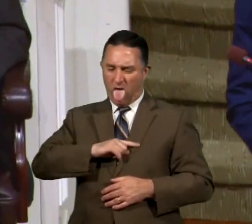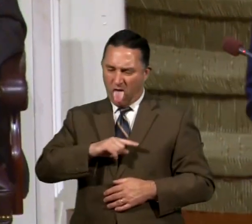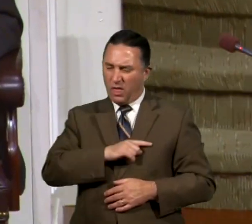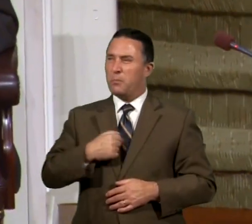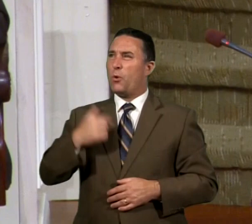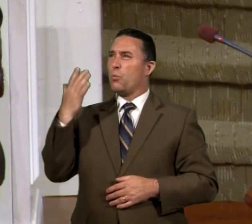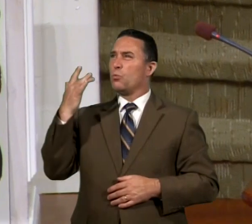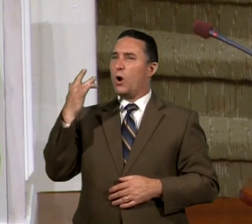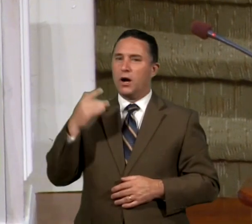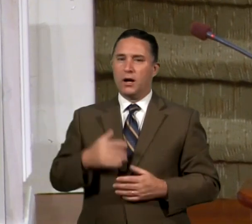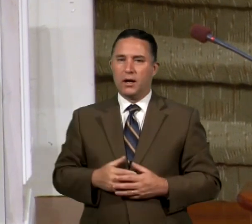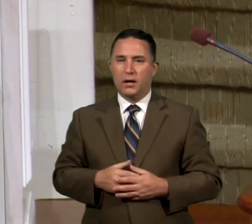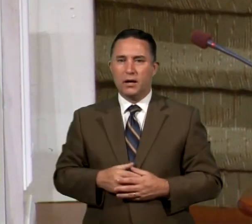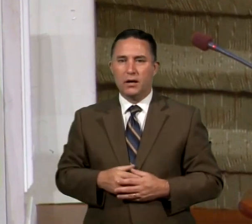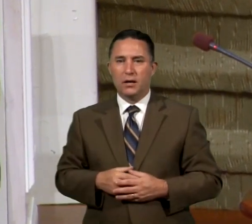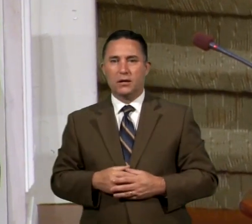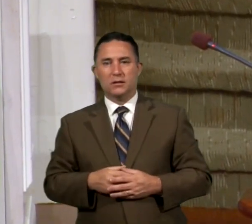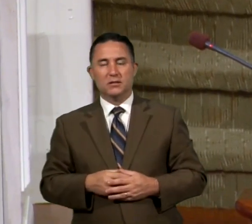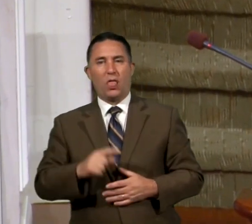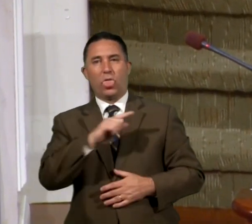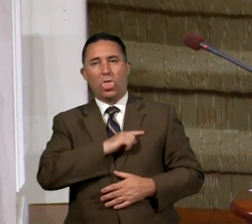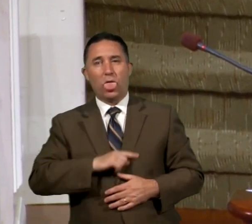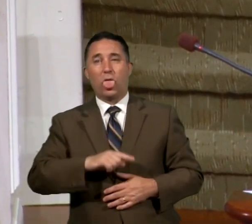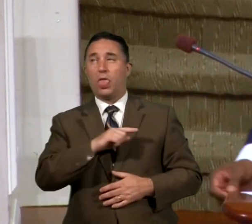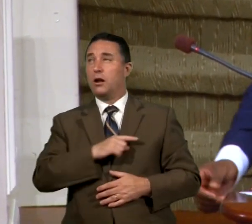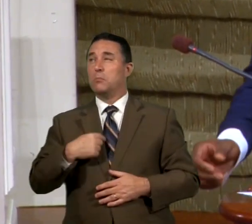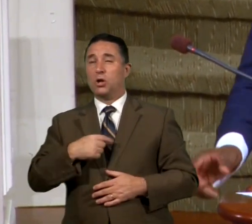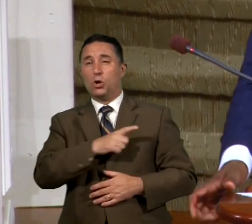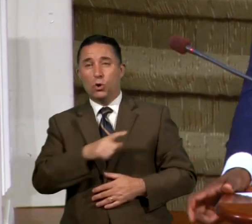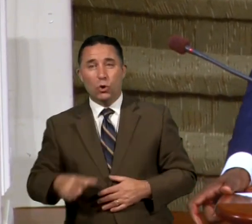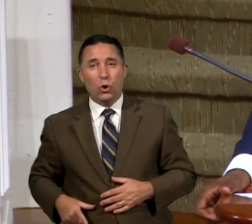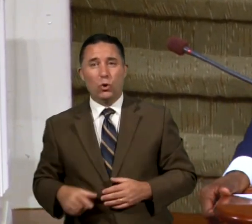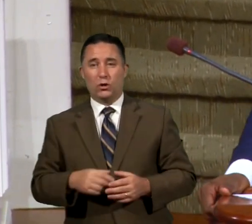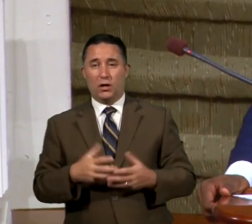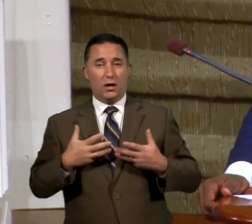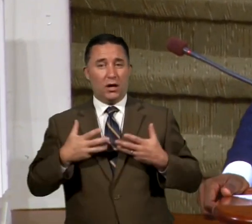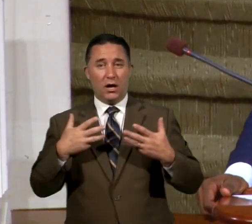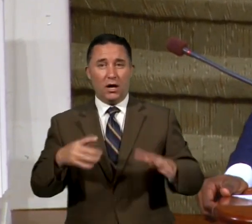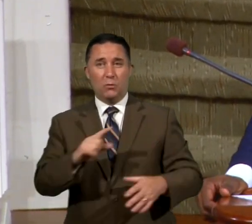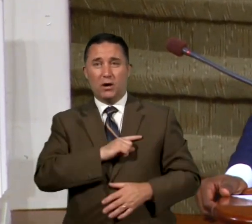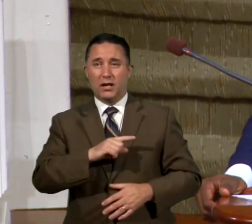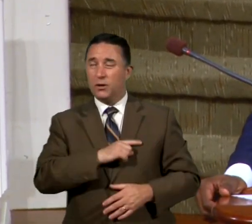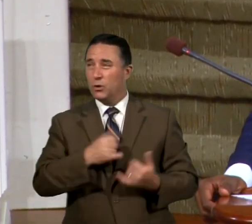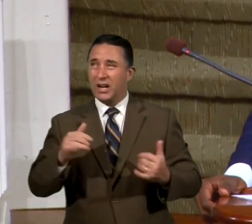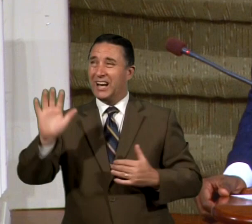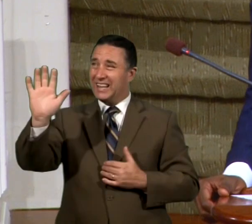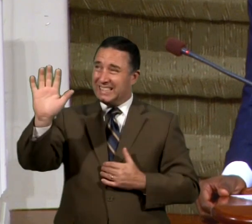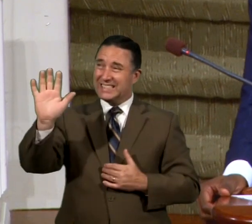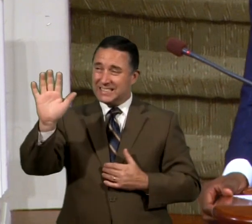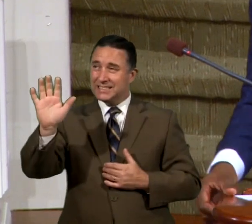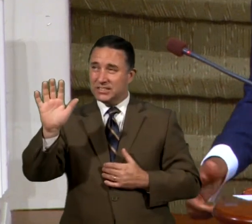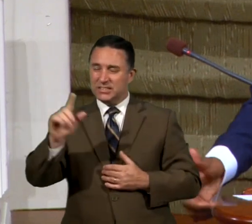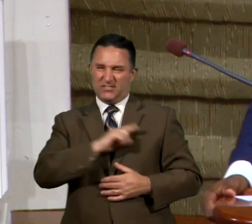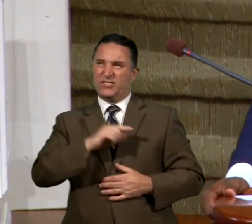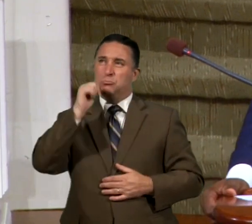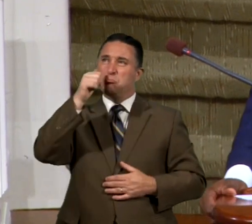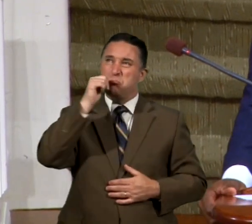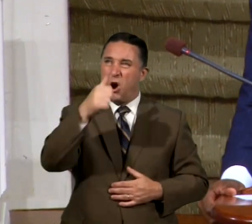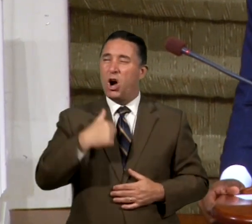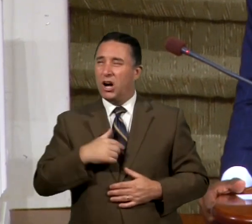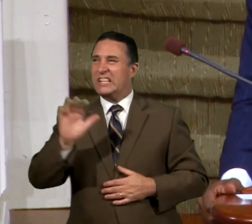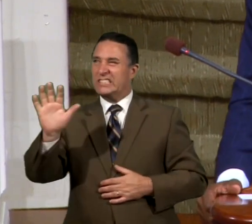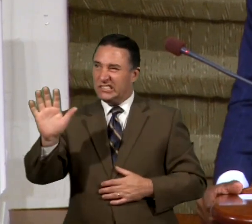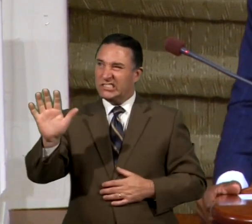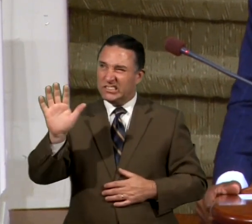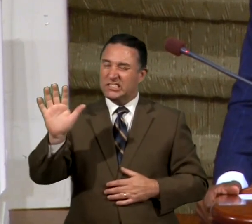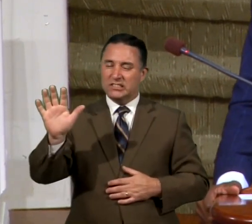me? You convicted me, Lord. I don't want to be convicted right now. Convict me tomorrow.